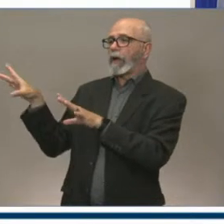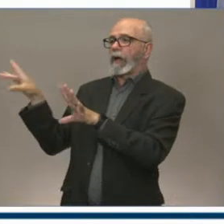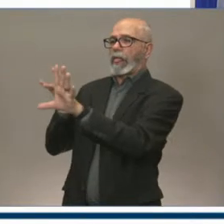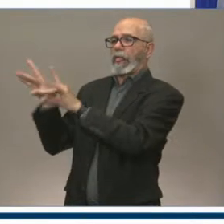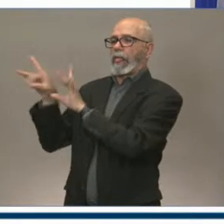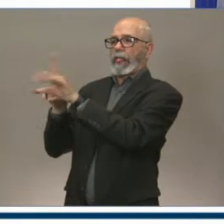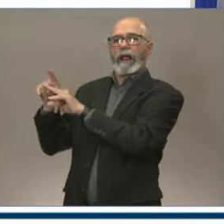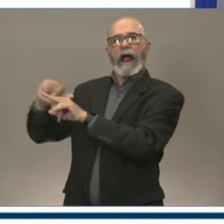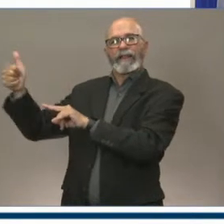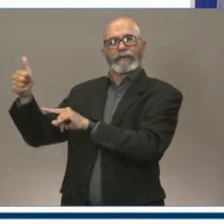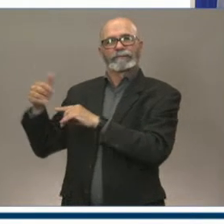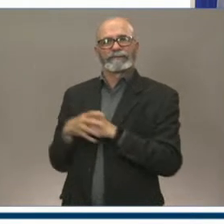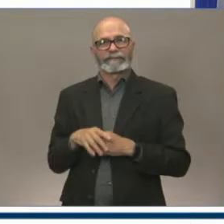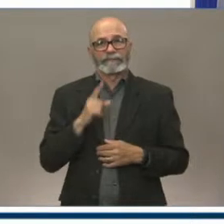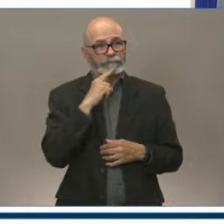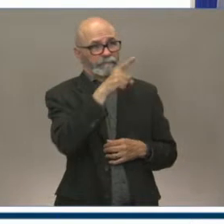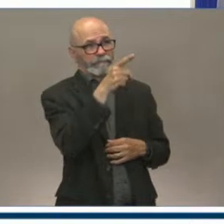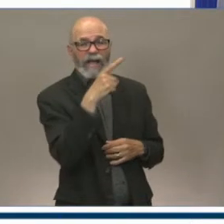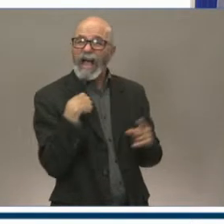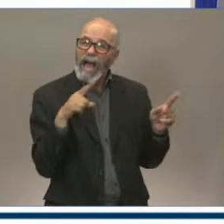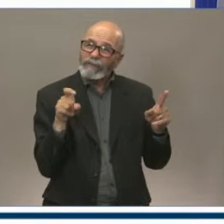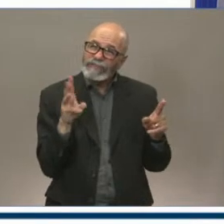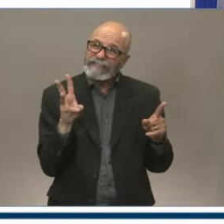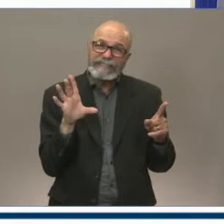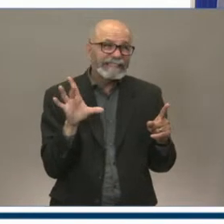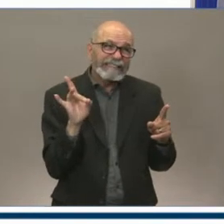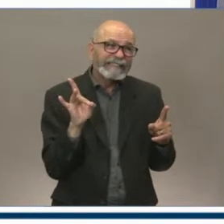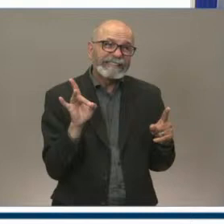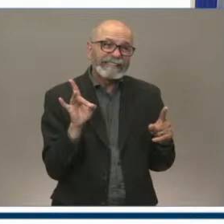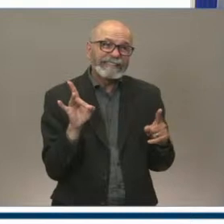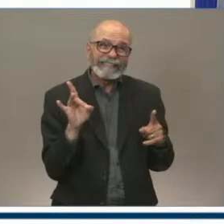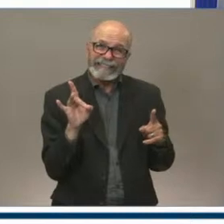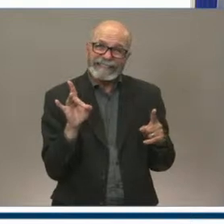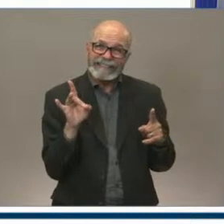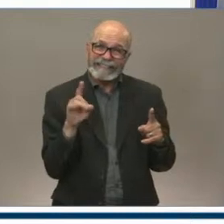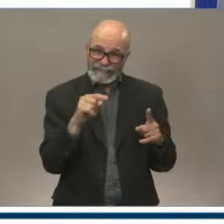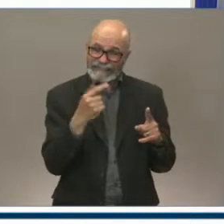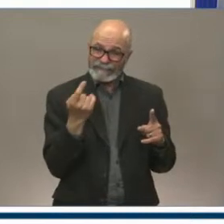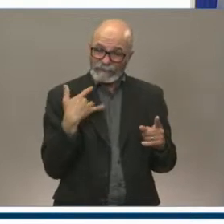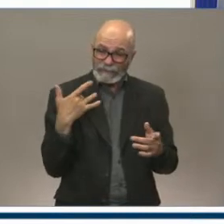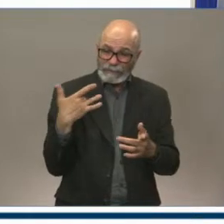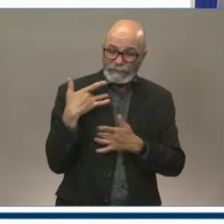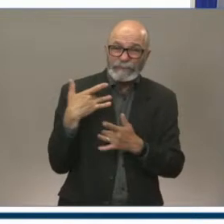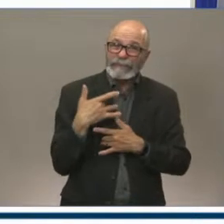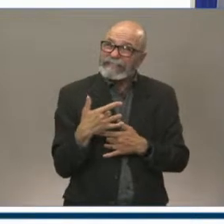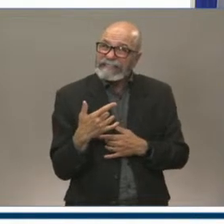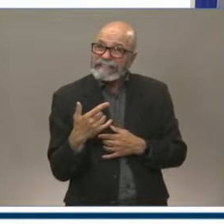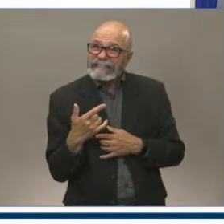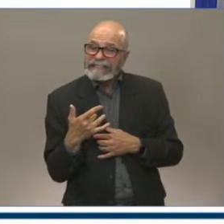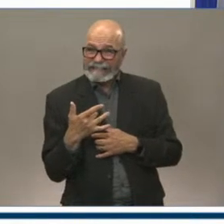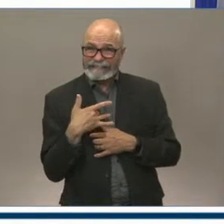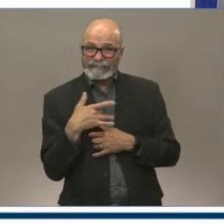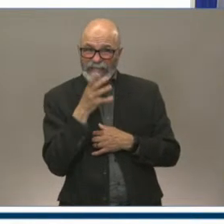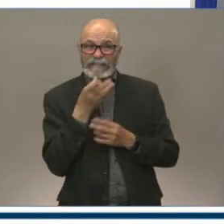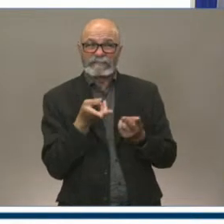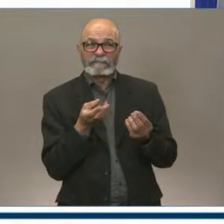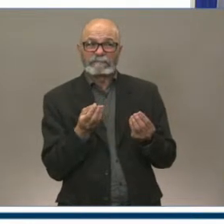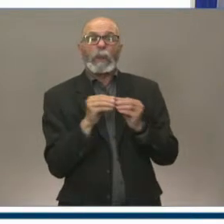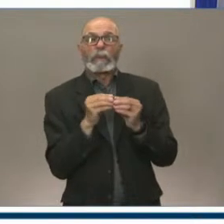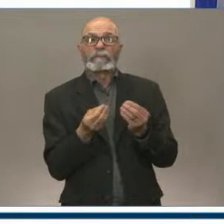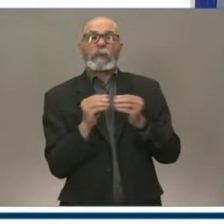concerned are you from public health, or should we be at that number, and do you expect it to grow?